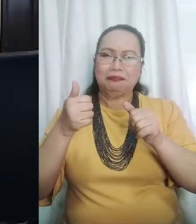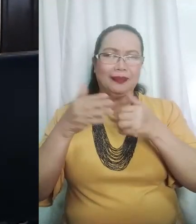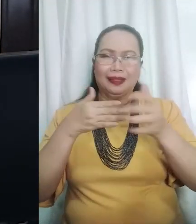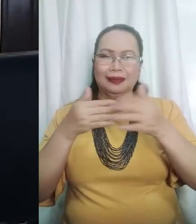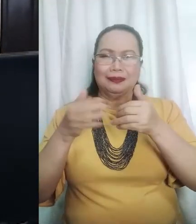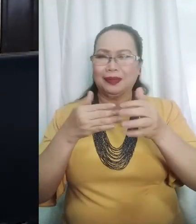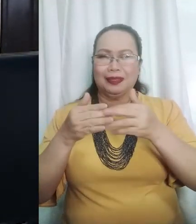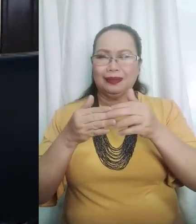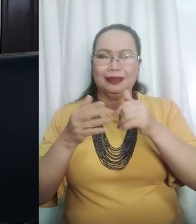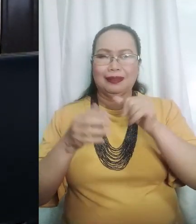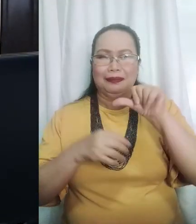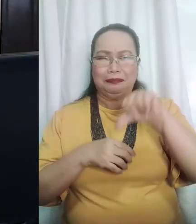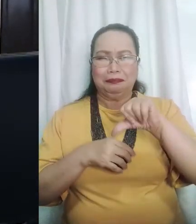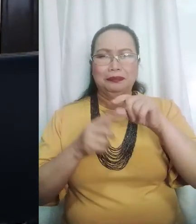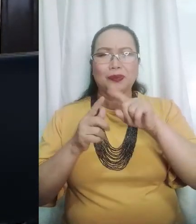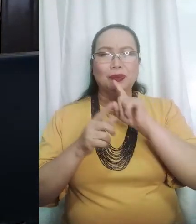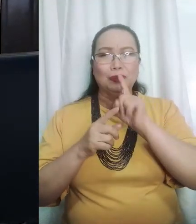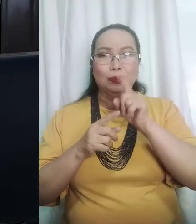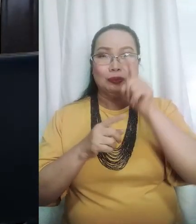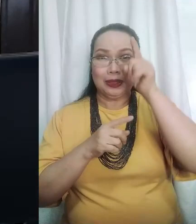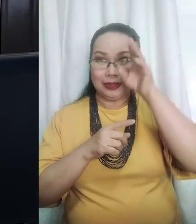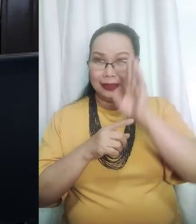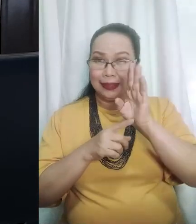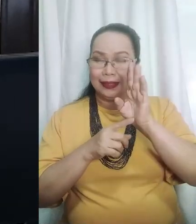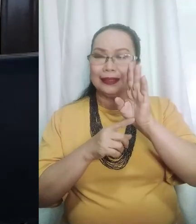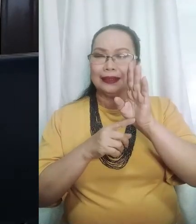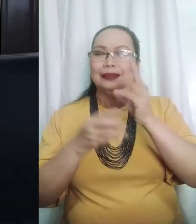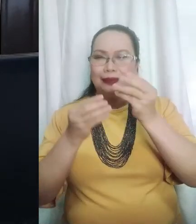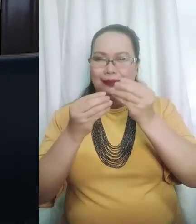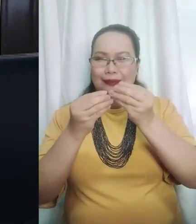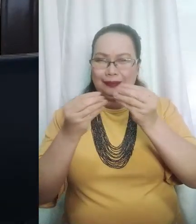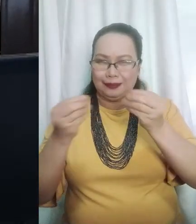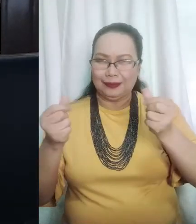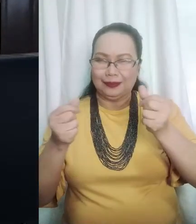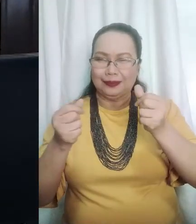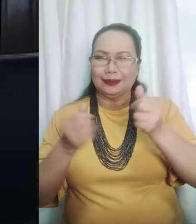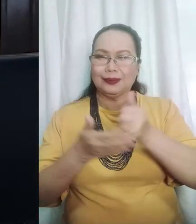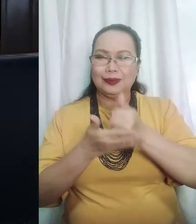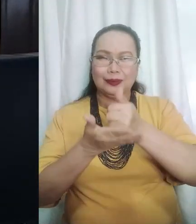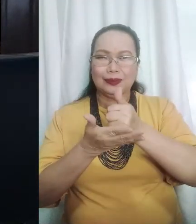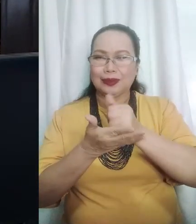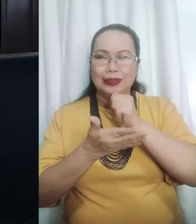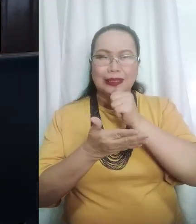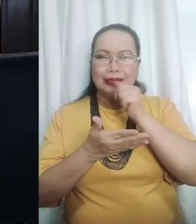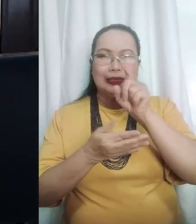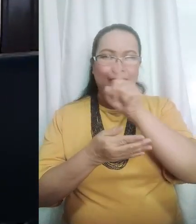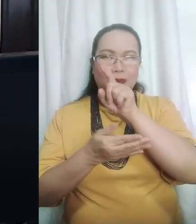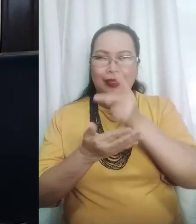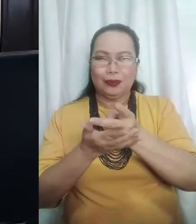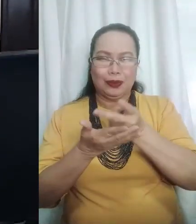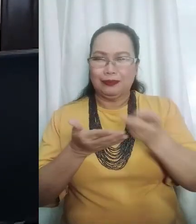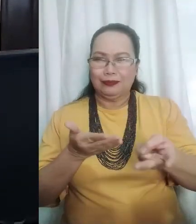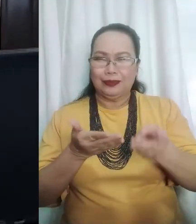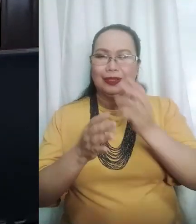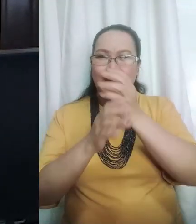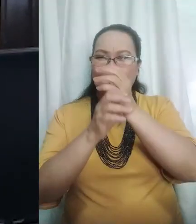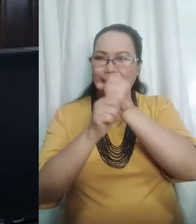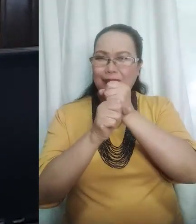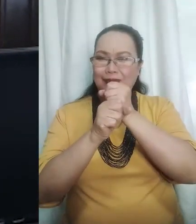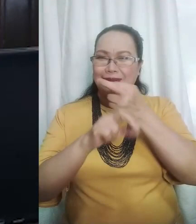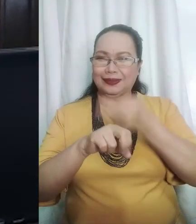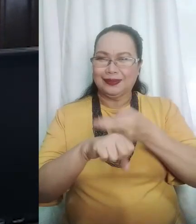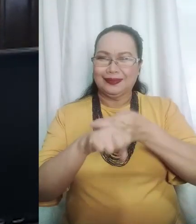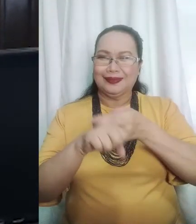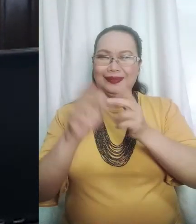this too shall pass. And let no one of us stumble as we hold on to our solid rock, Jesus